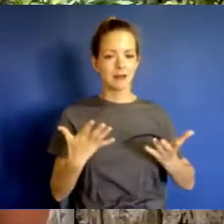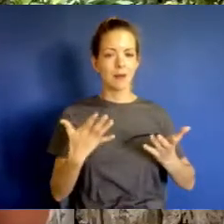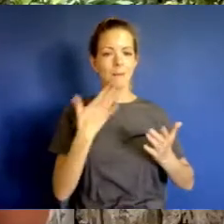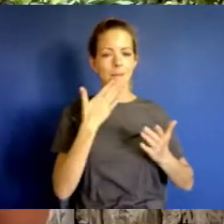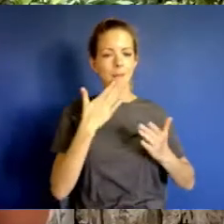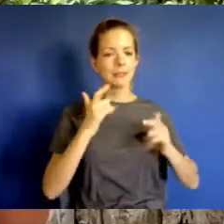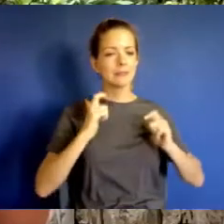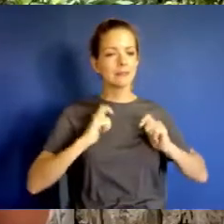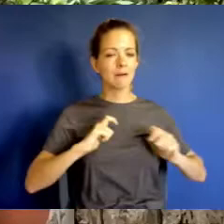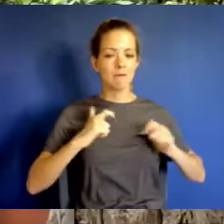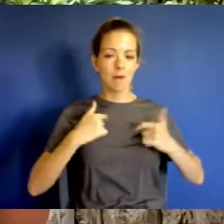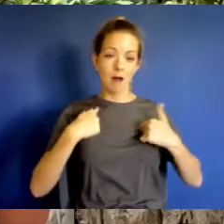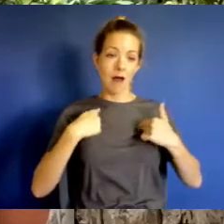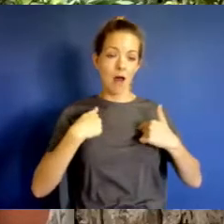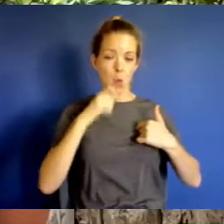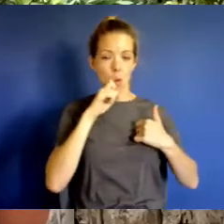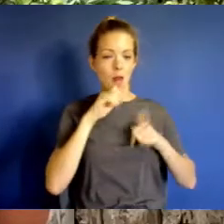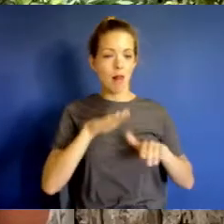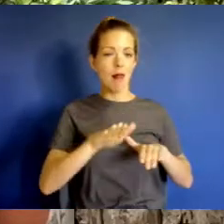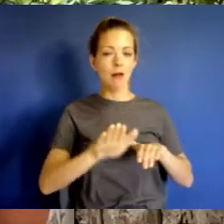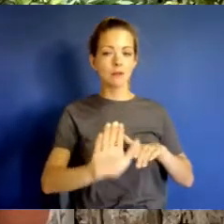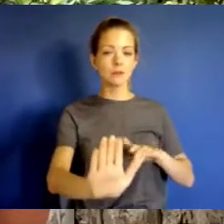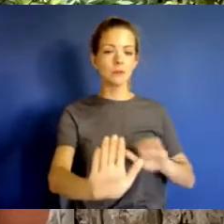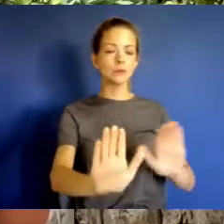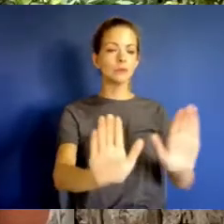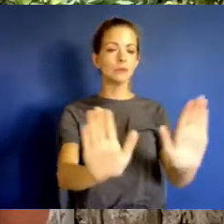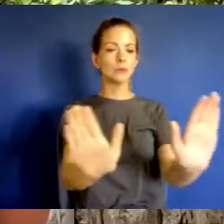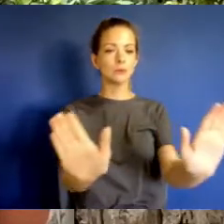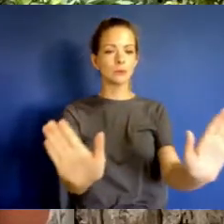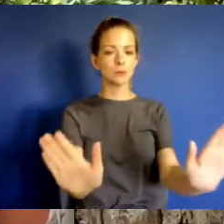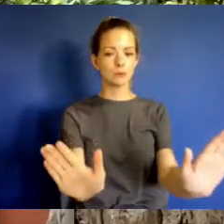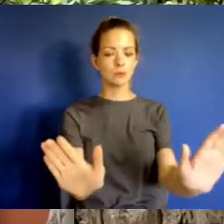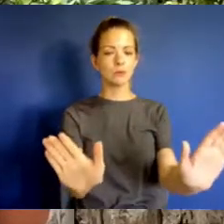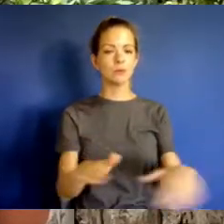We're going to extend the legs, so we're lying flat on our back.